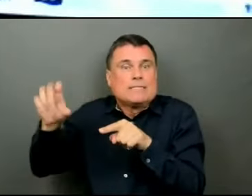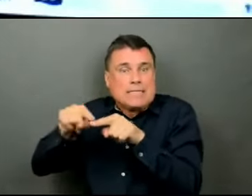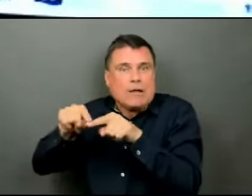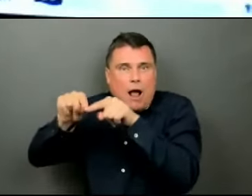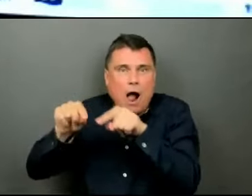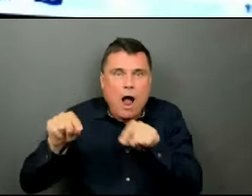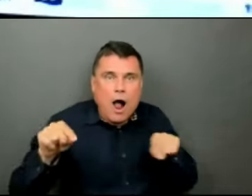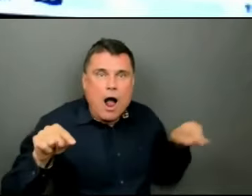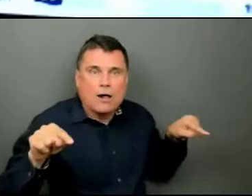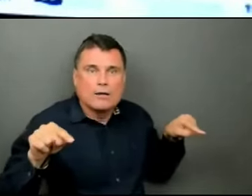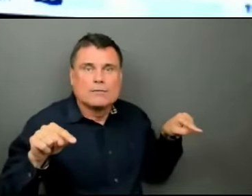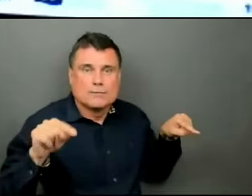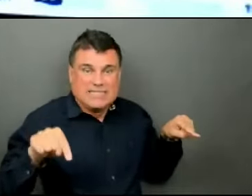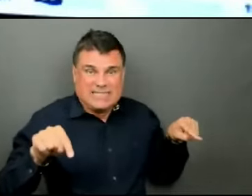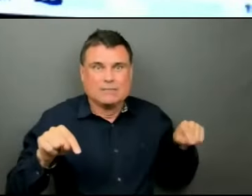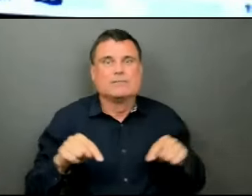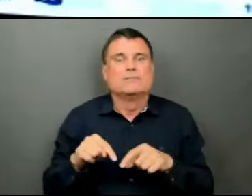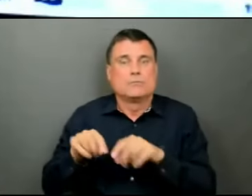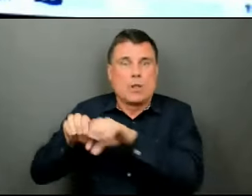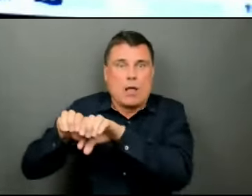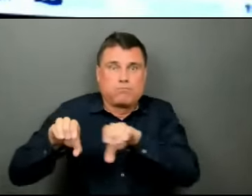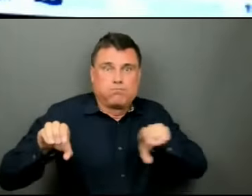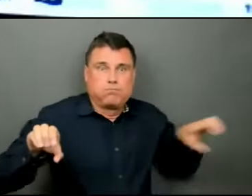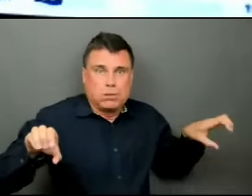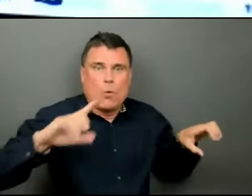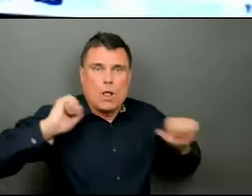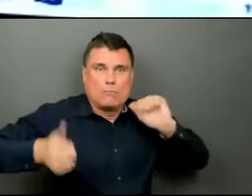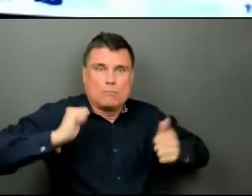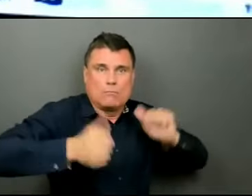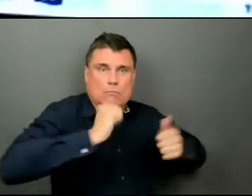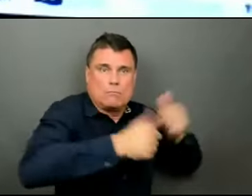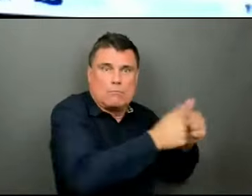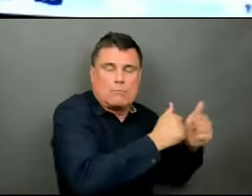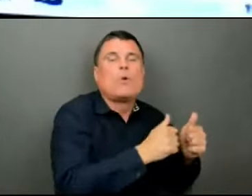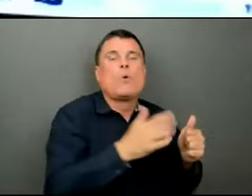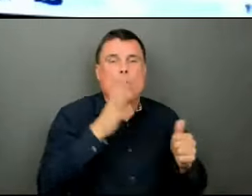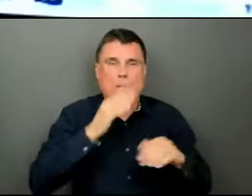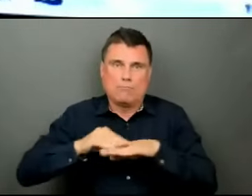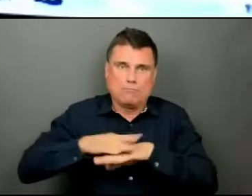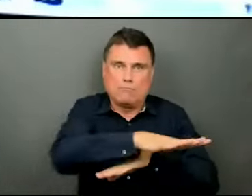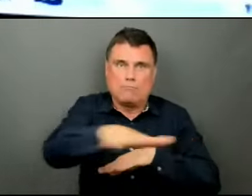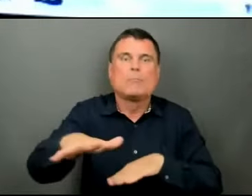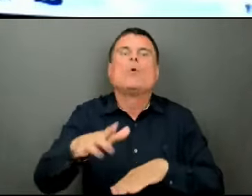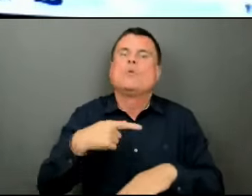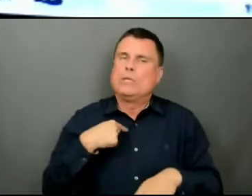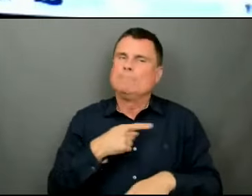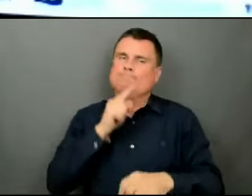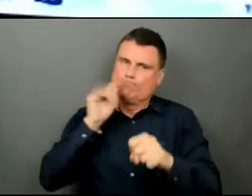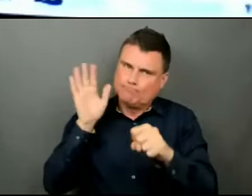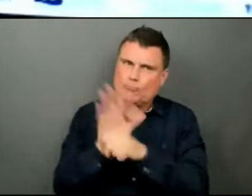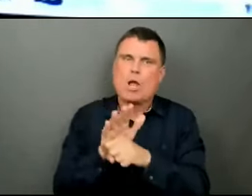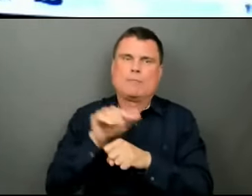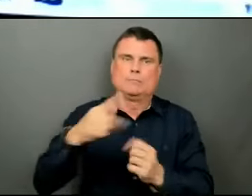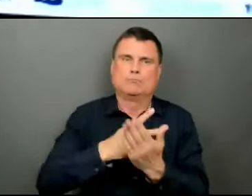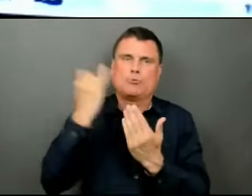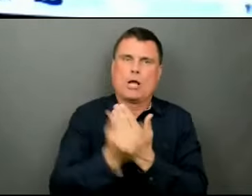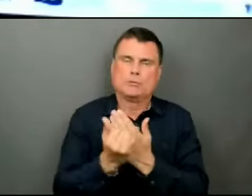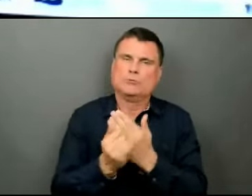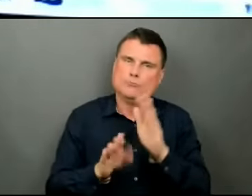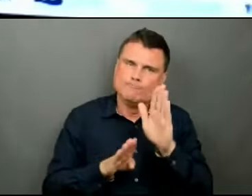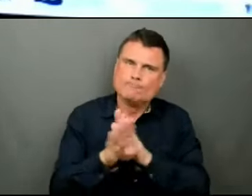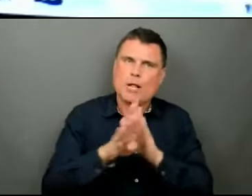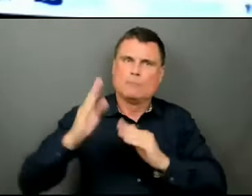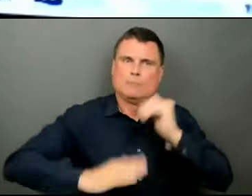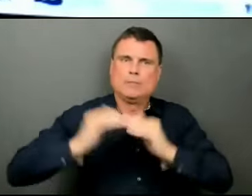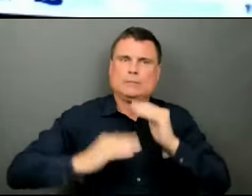has changed since then, but the commitment to this project remains. I'm certainly excited to see another step